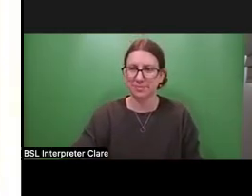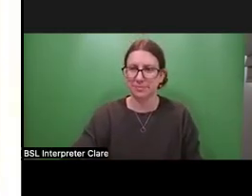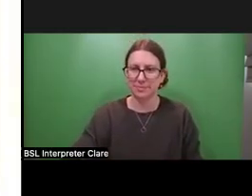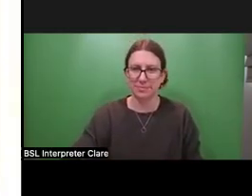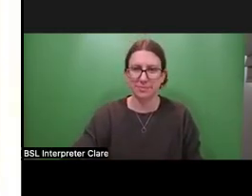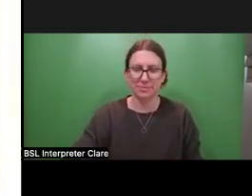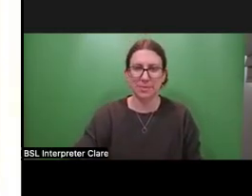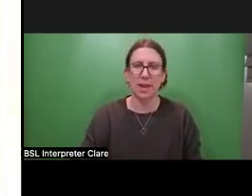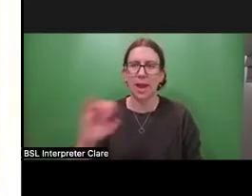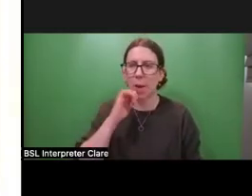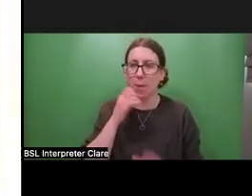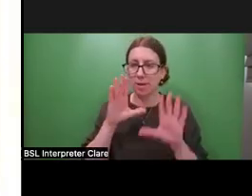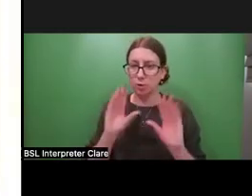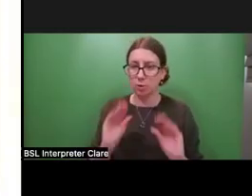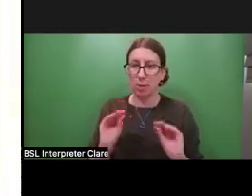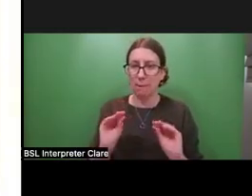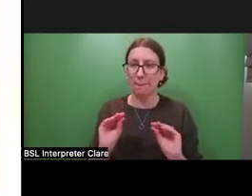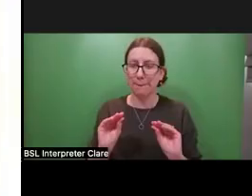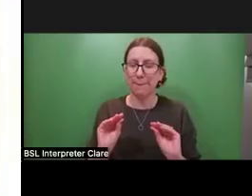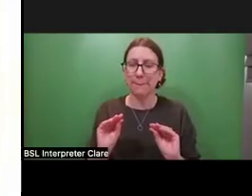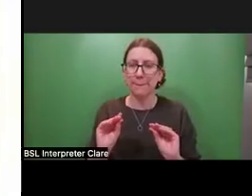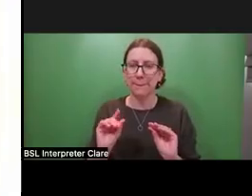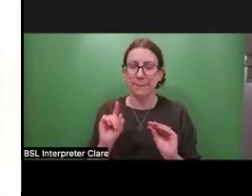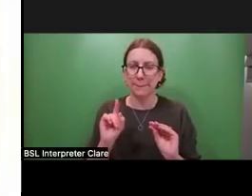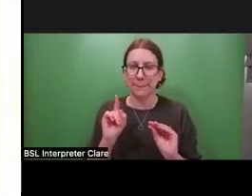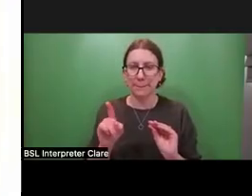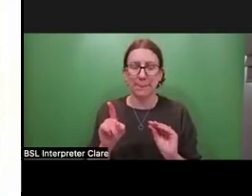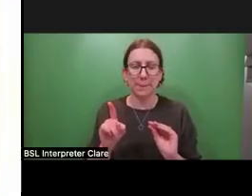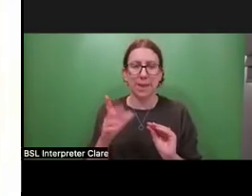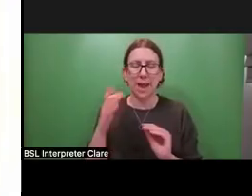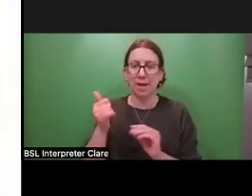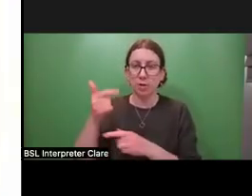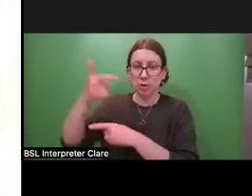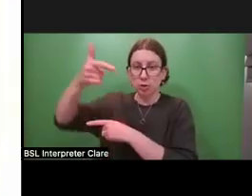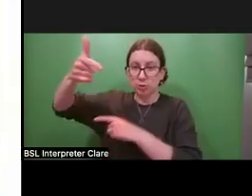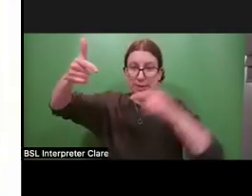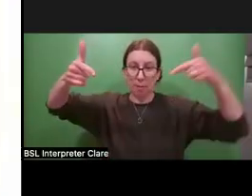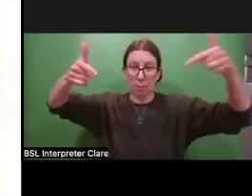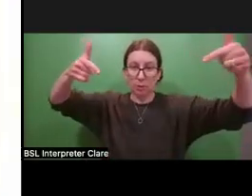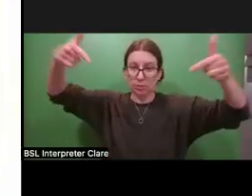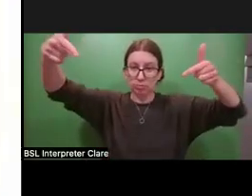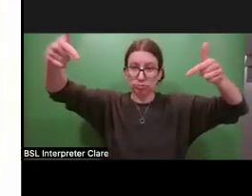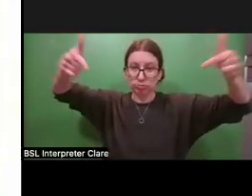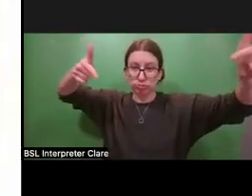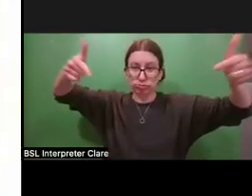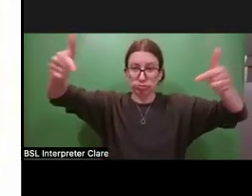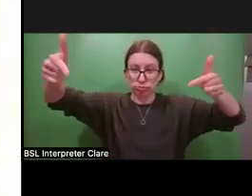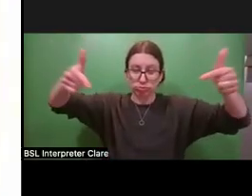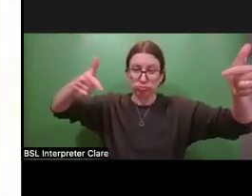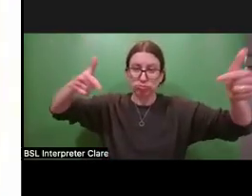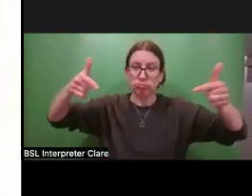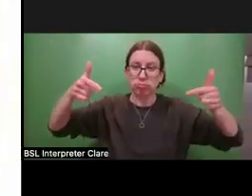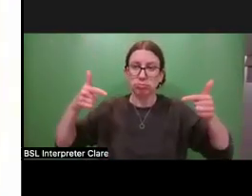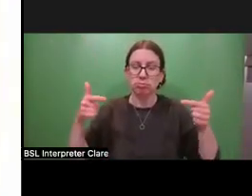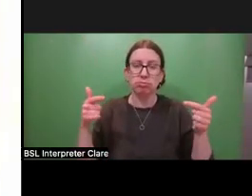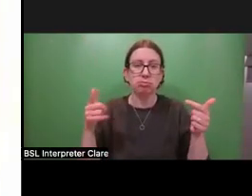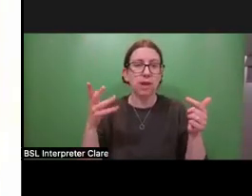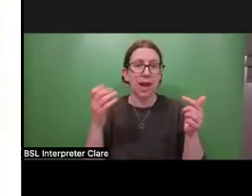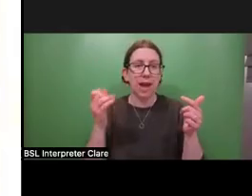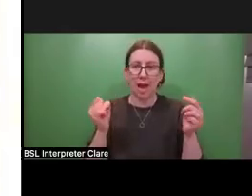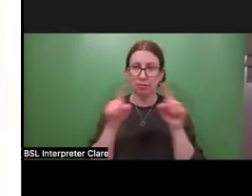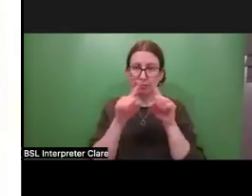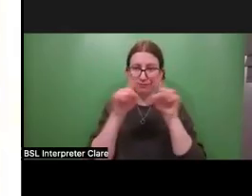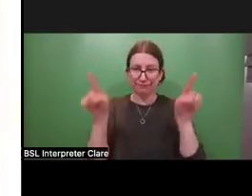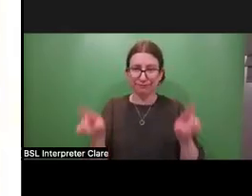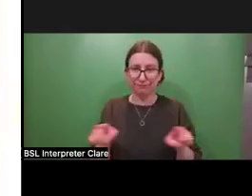I'm going to stop here for a second so this is the security cameras uh, and the screen that shows all the different security